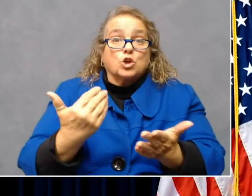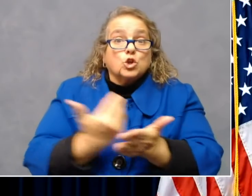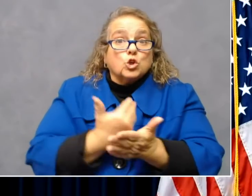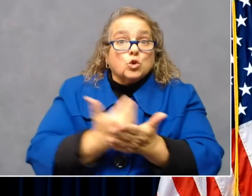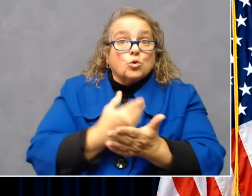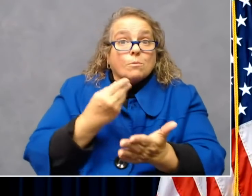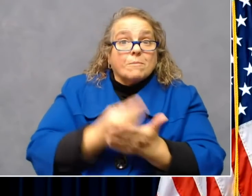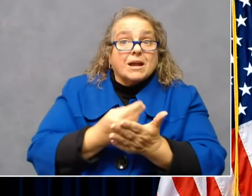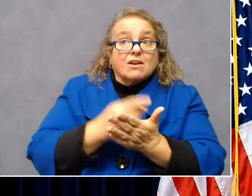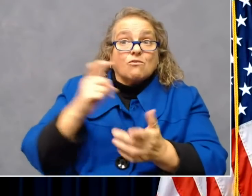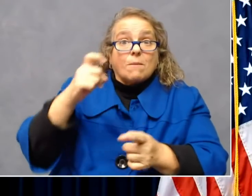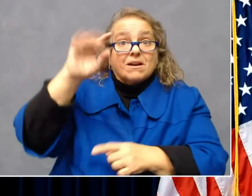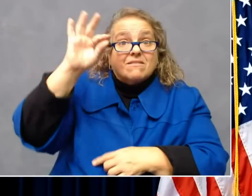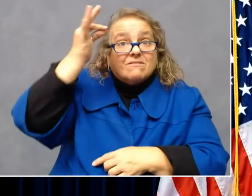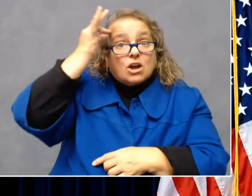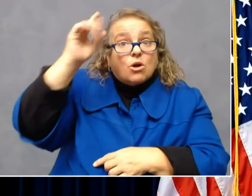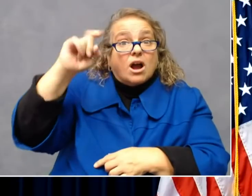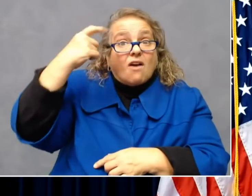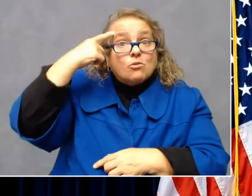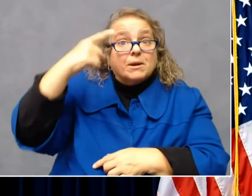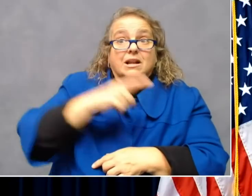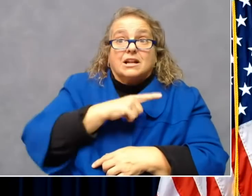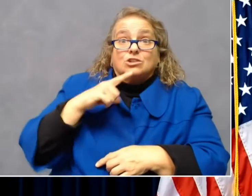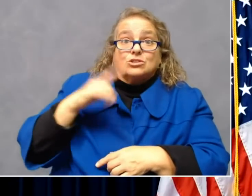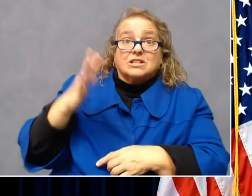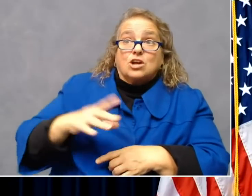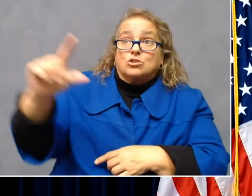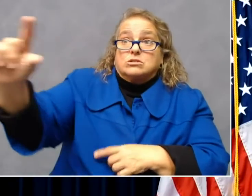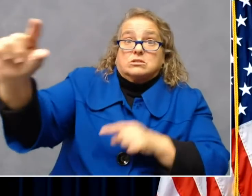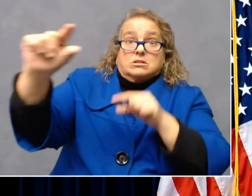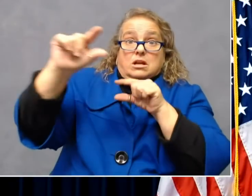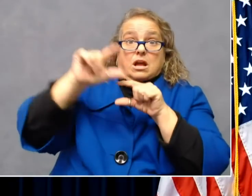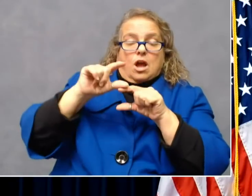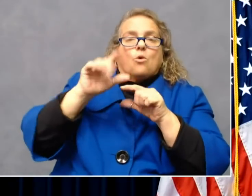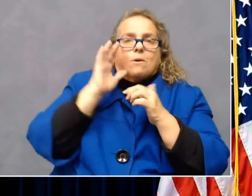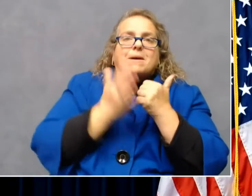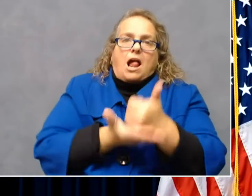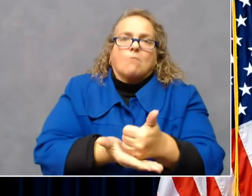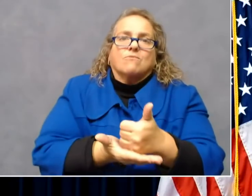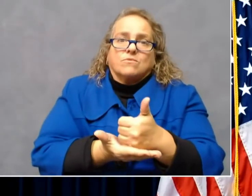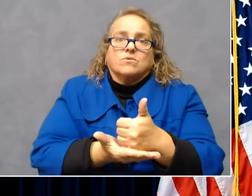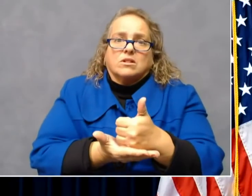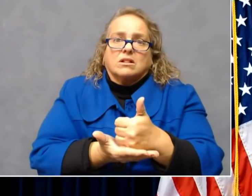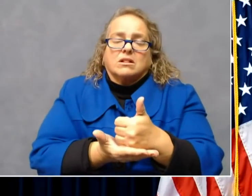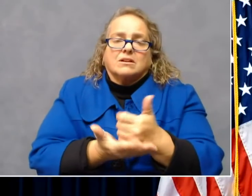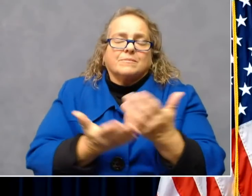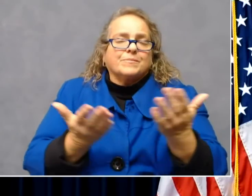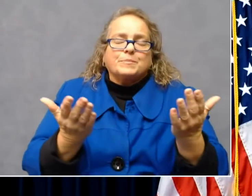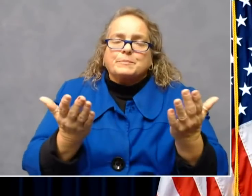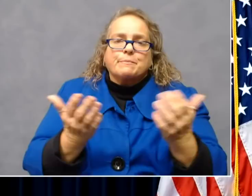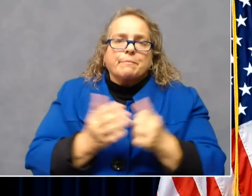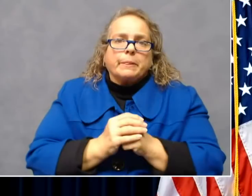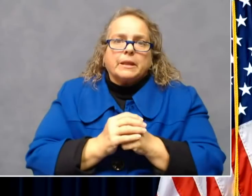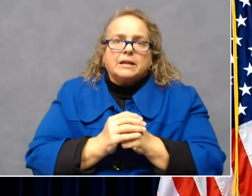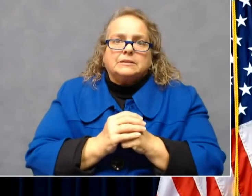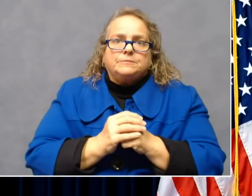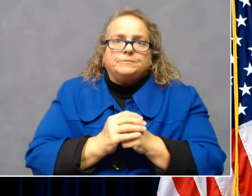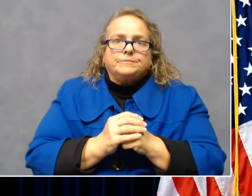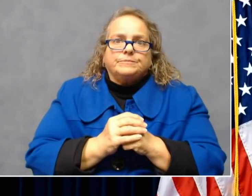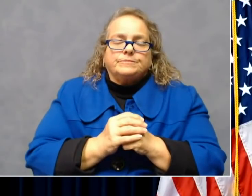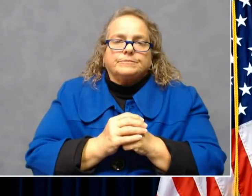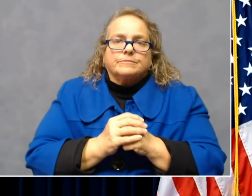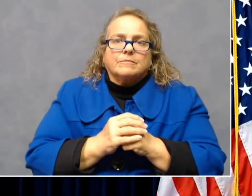would be incredibly helpful, not only there, but everywhere else. And I just want to end by highlighting